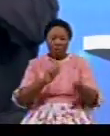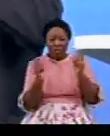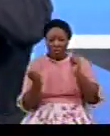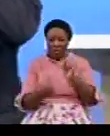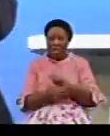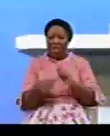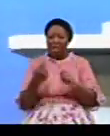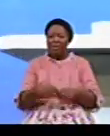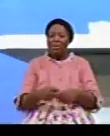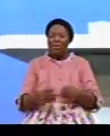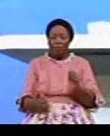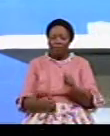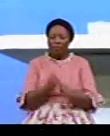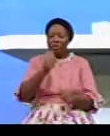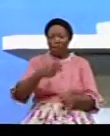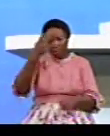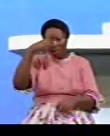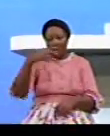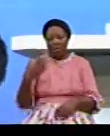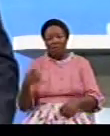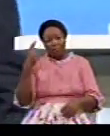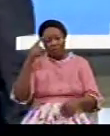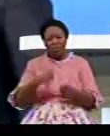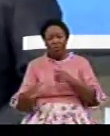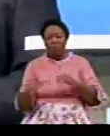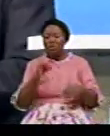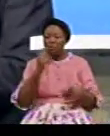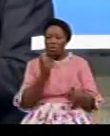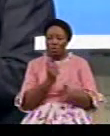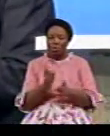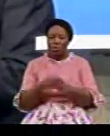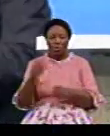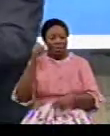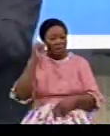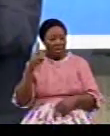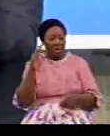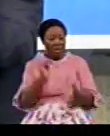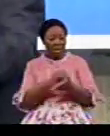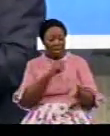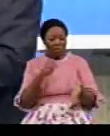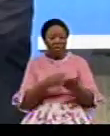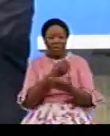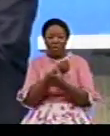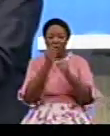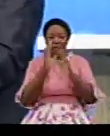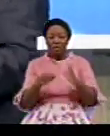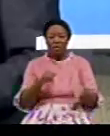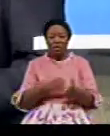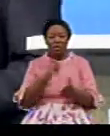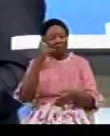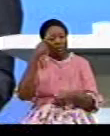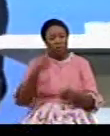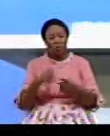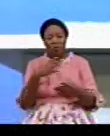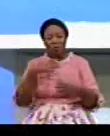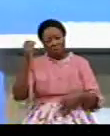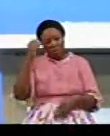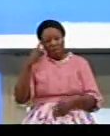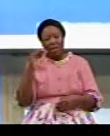chance to reign without a rival. There is no other rival now.